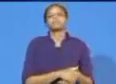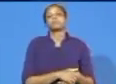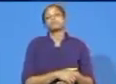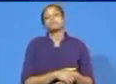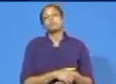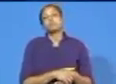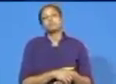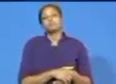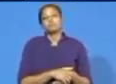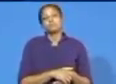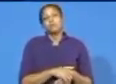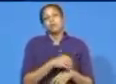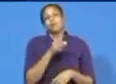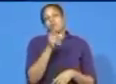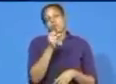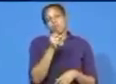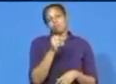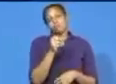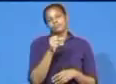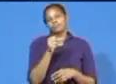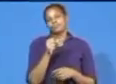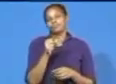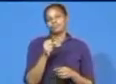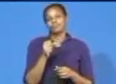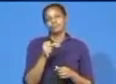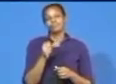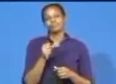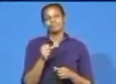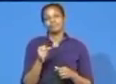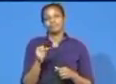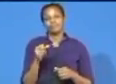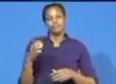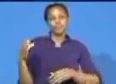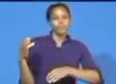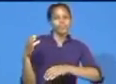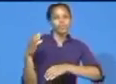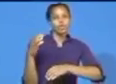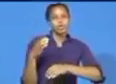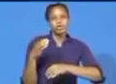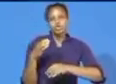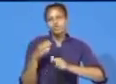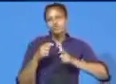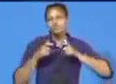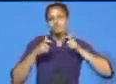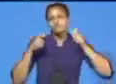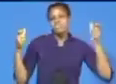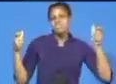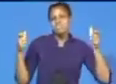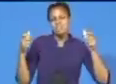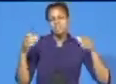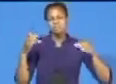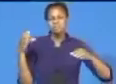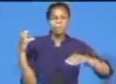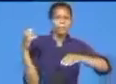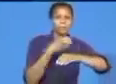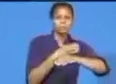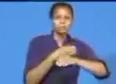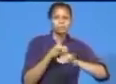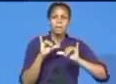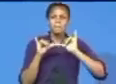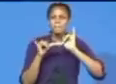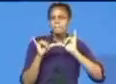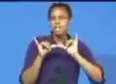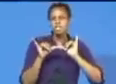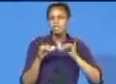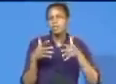Greatness in our postmodern culture is sometimes measured by the